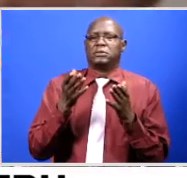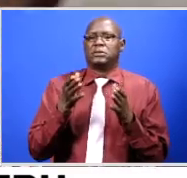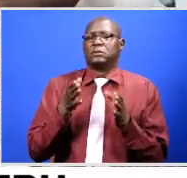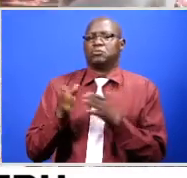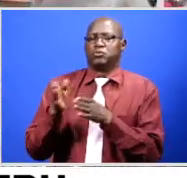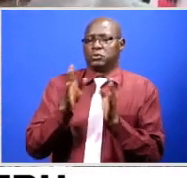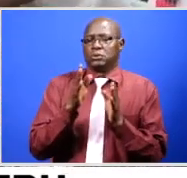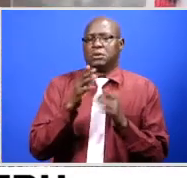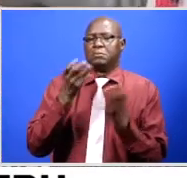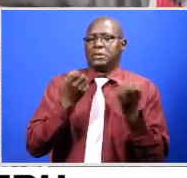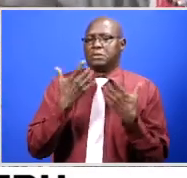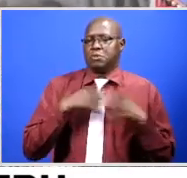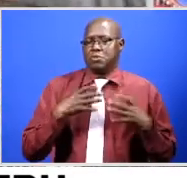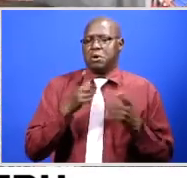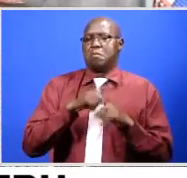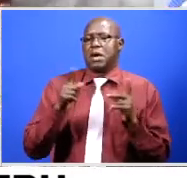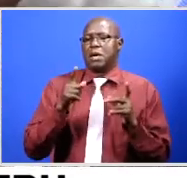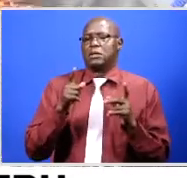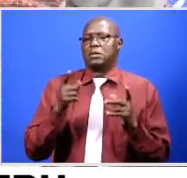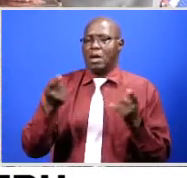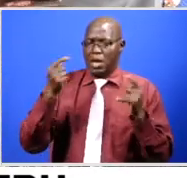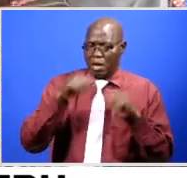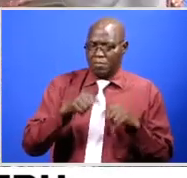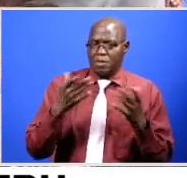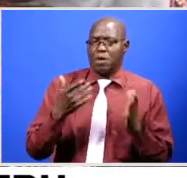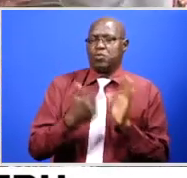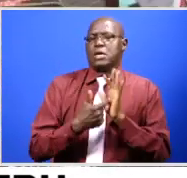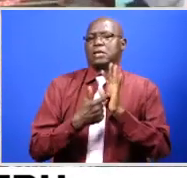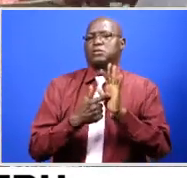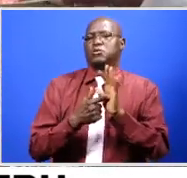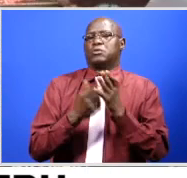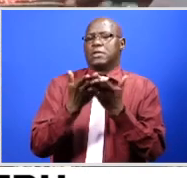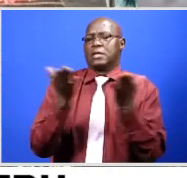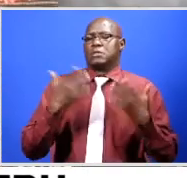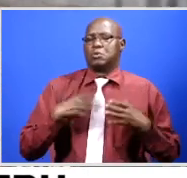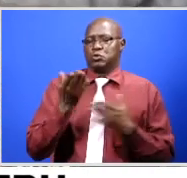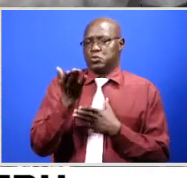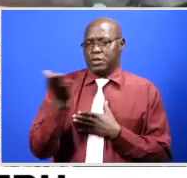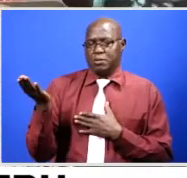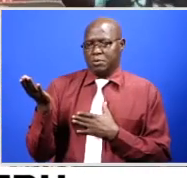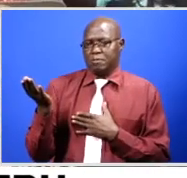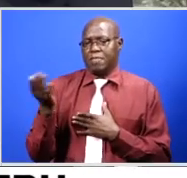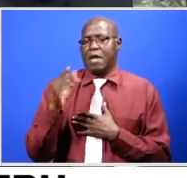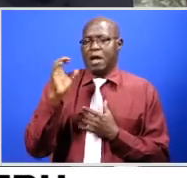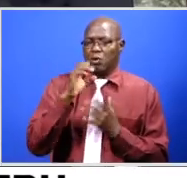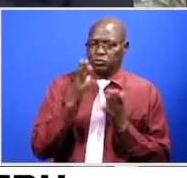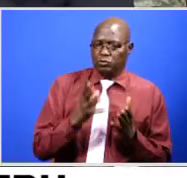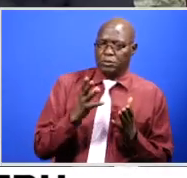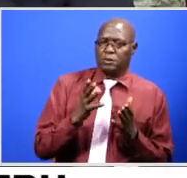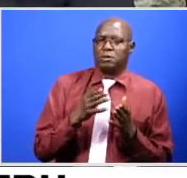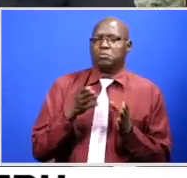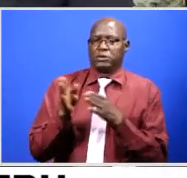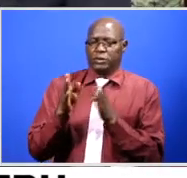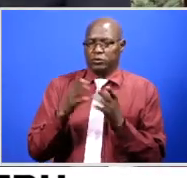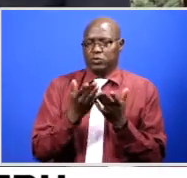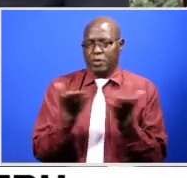people, customers, but when we come here, we expose these people to him. So we expose customers, potential customers, to them.